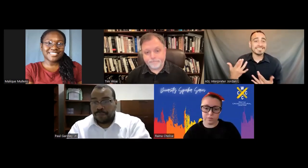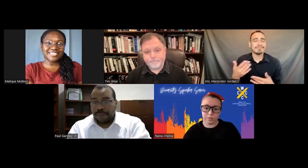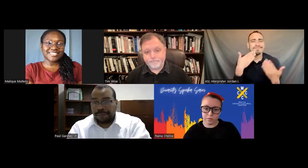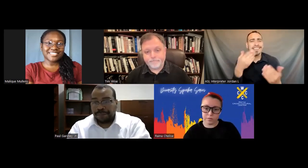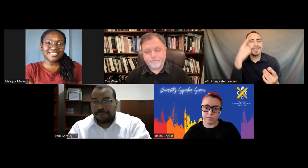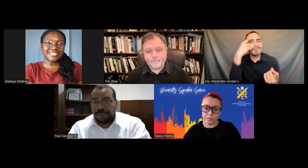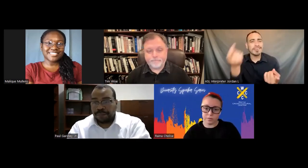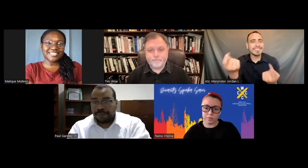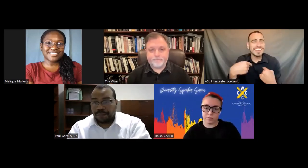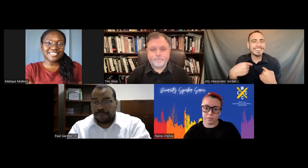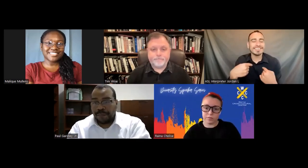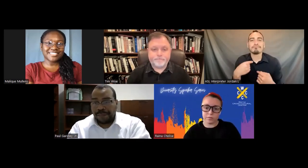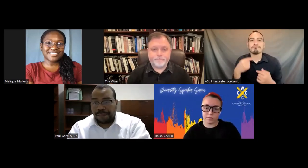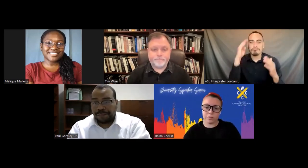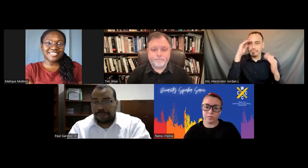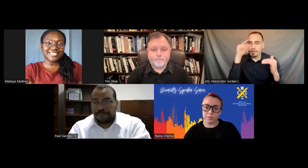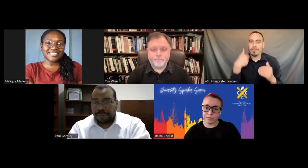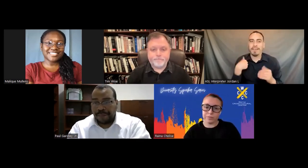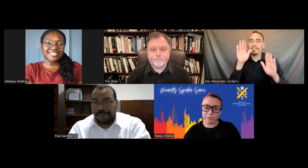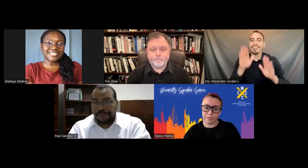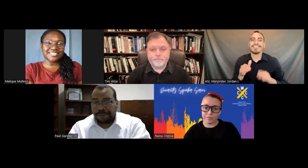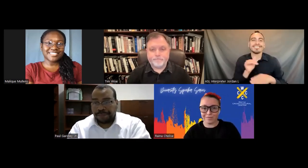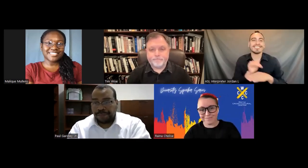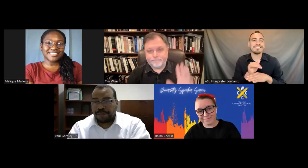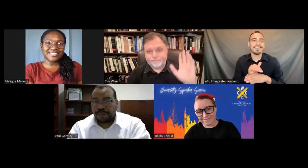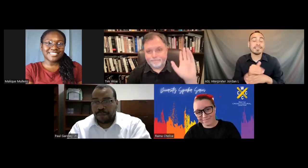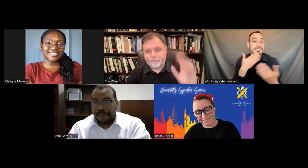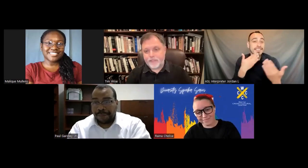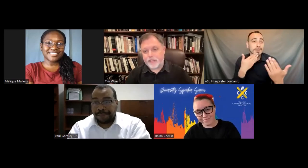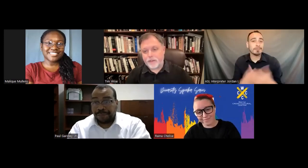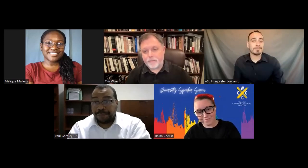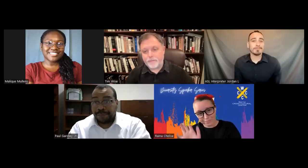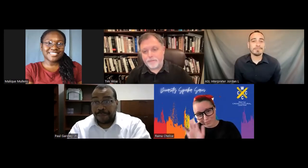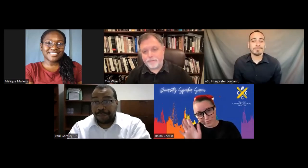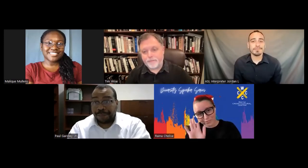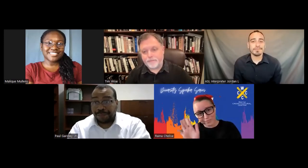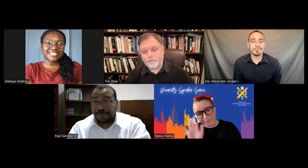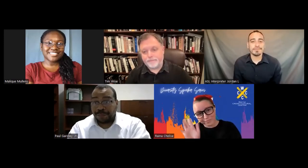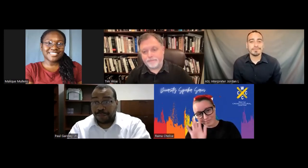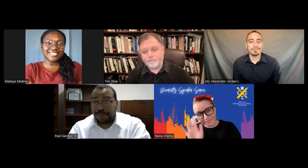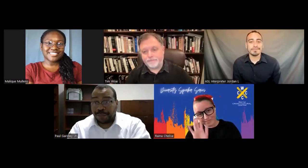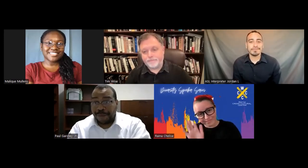attending, and we hope that you have a fantastic evening. Thank you. Thank you.